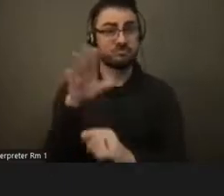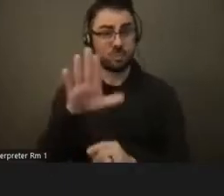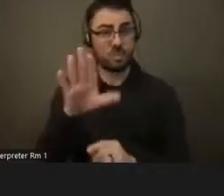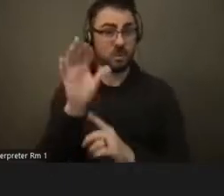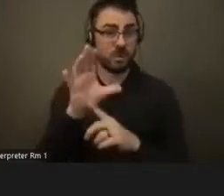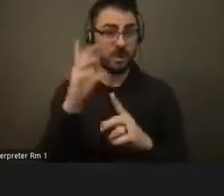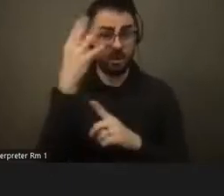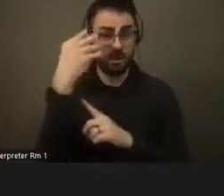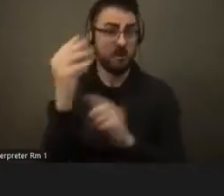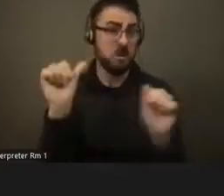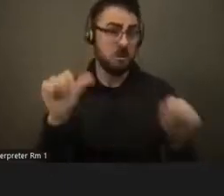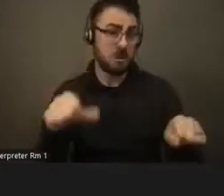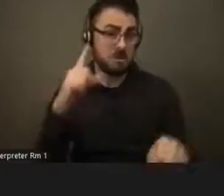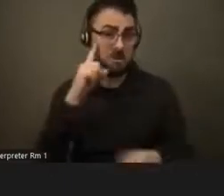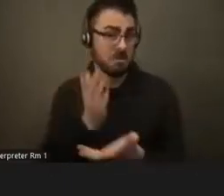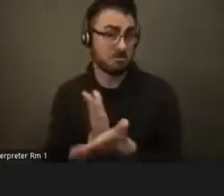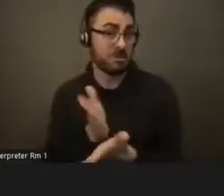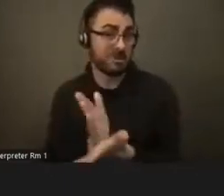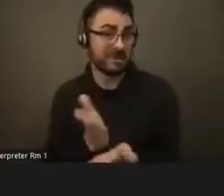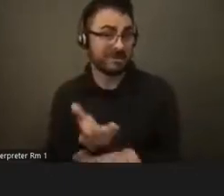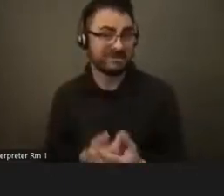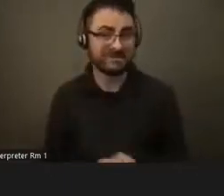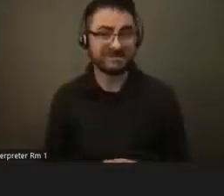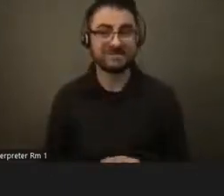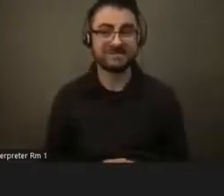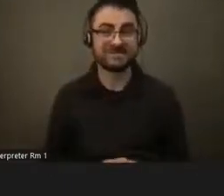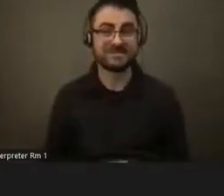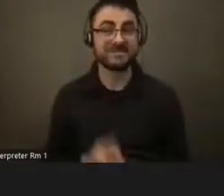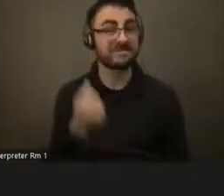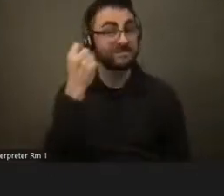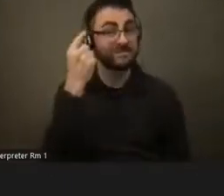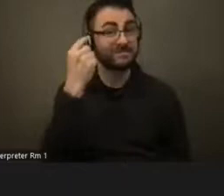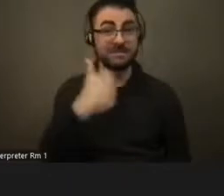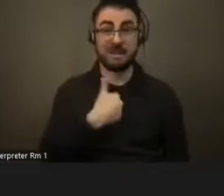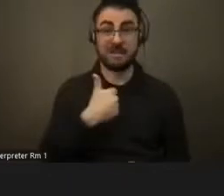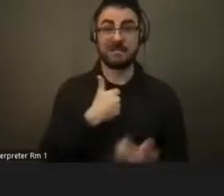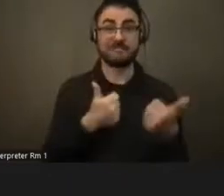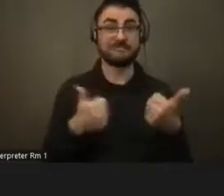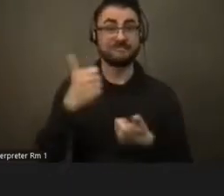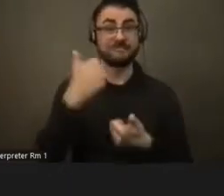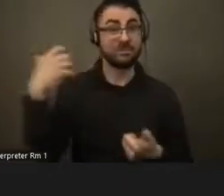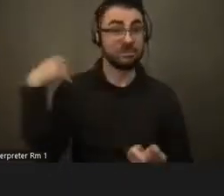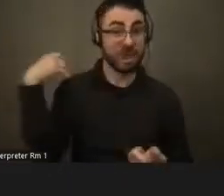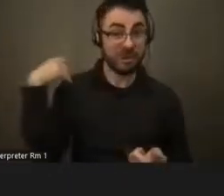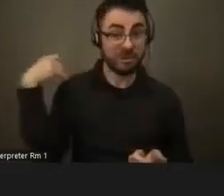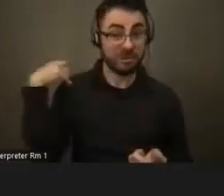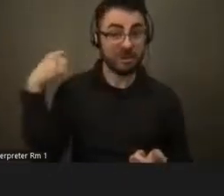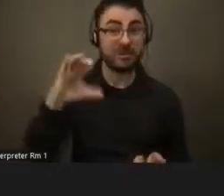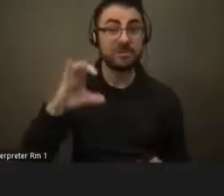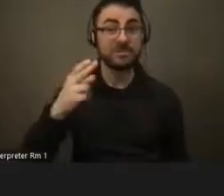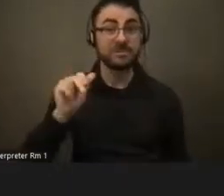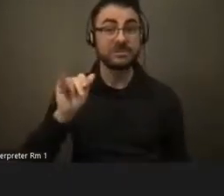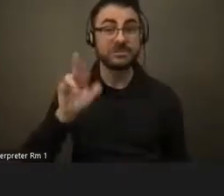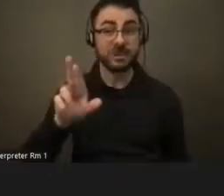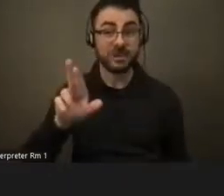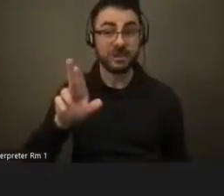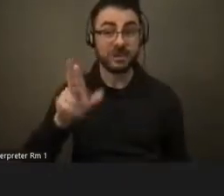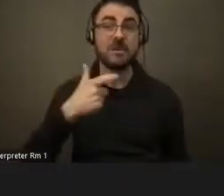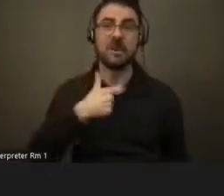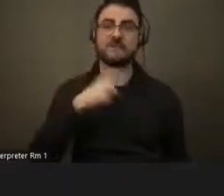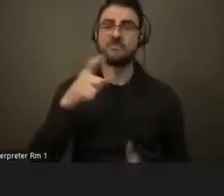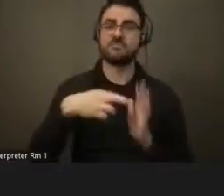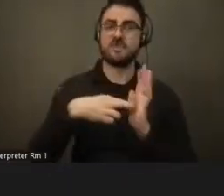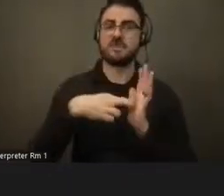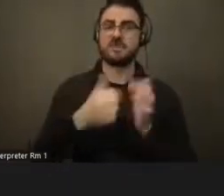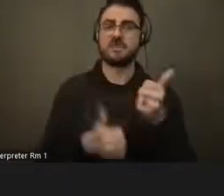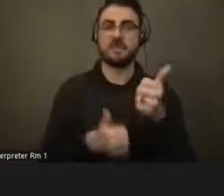Ordinarily, as the chair, I have to represent the majority opinion of the